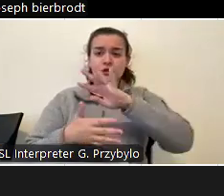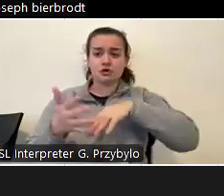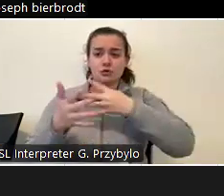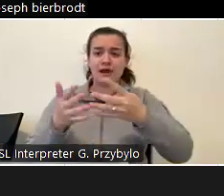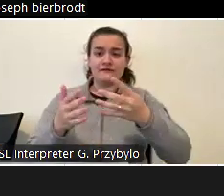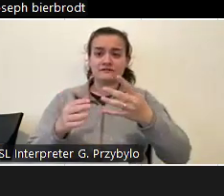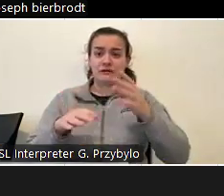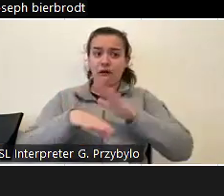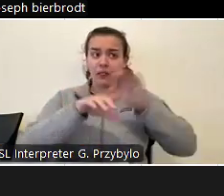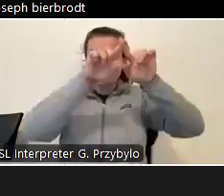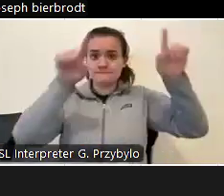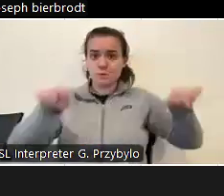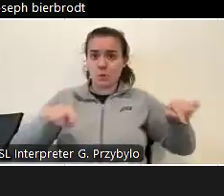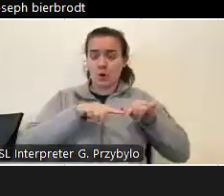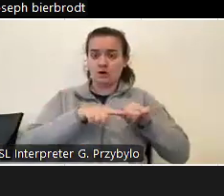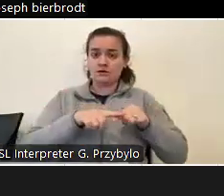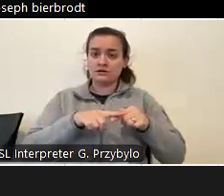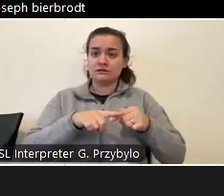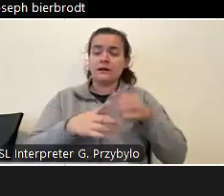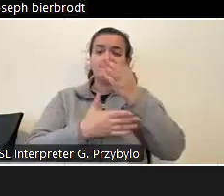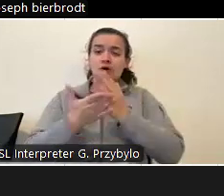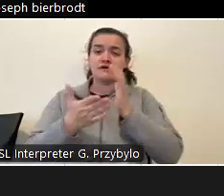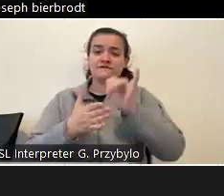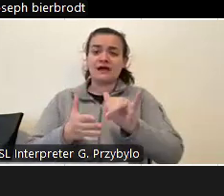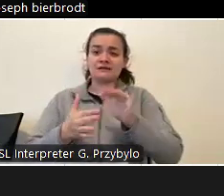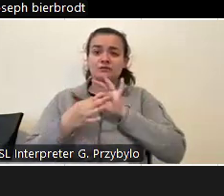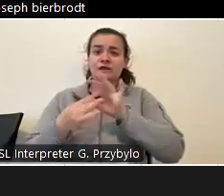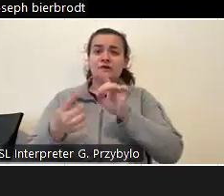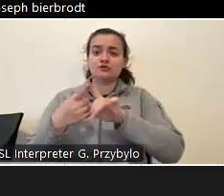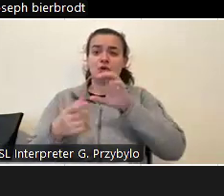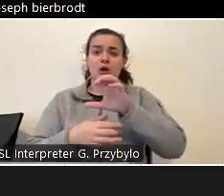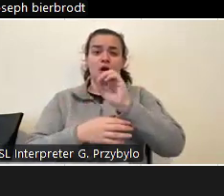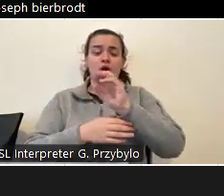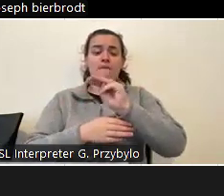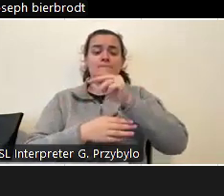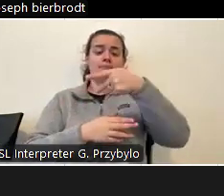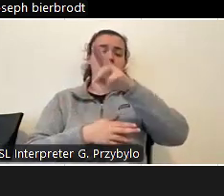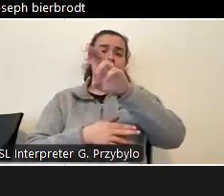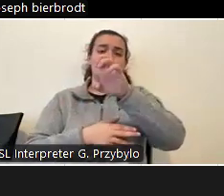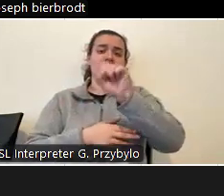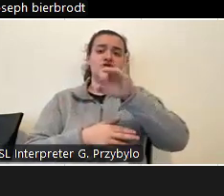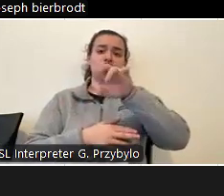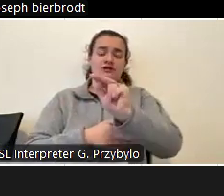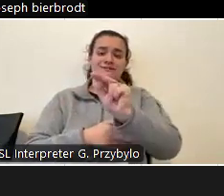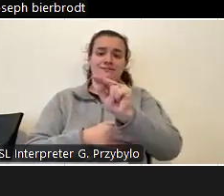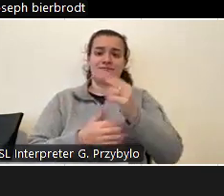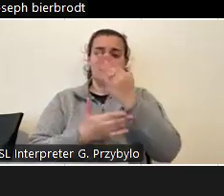And part of that has to do with the compression aspect of it. So right now, this